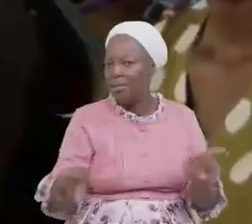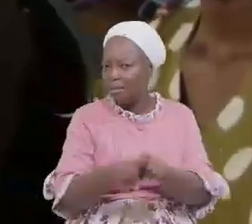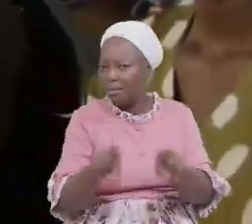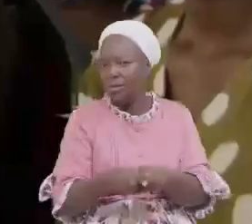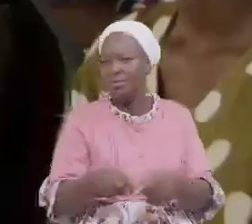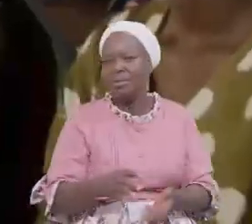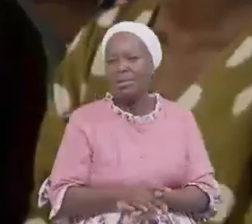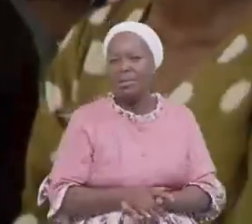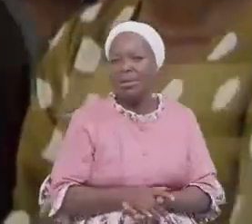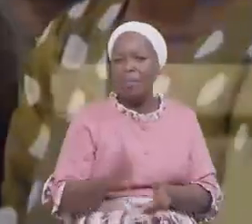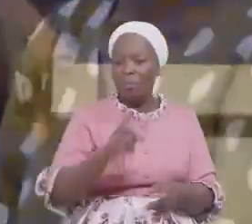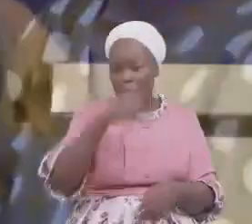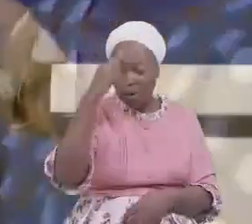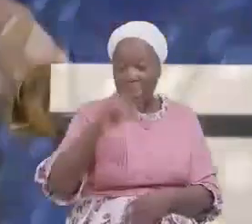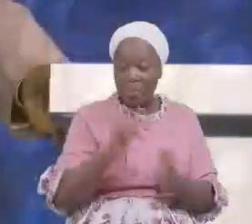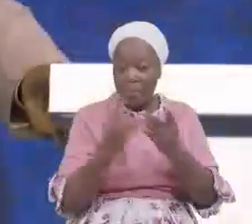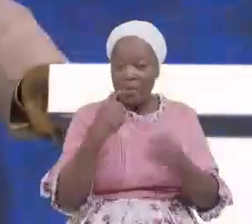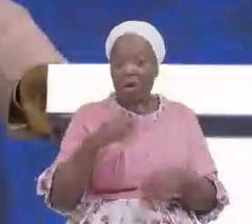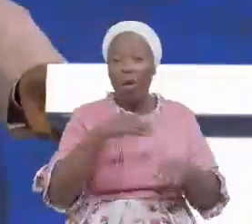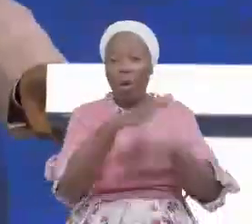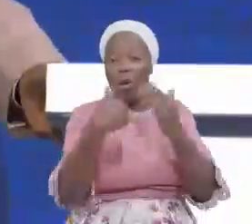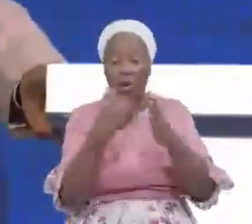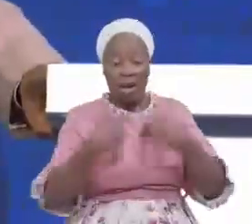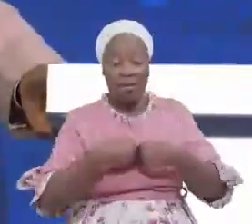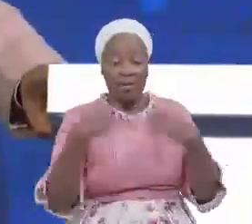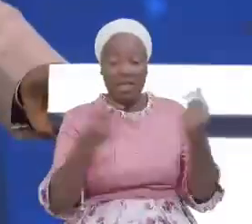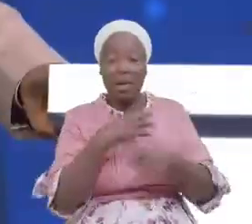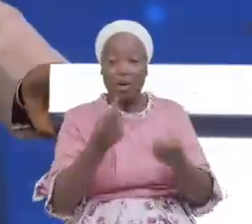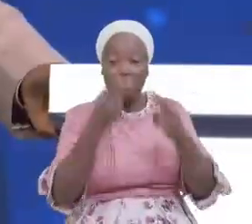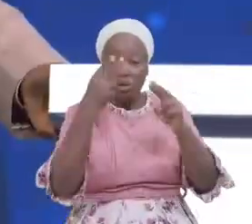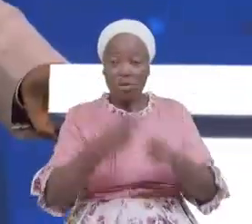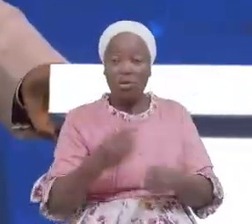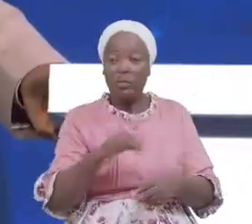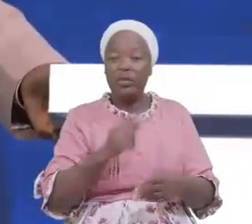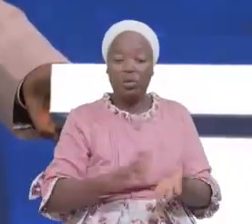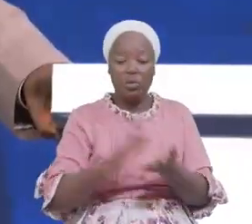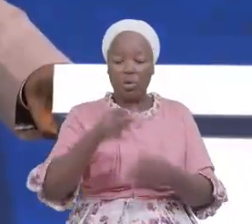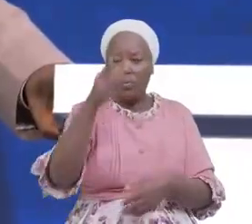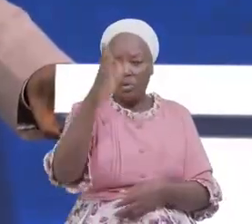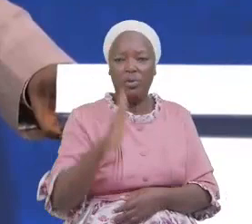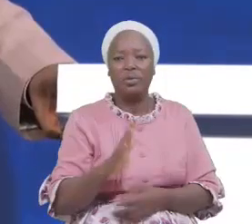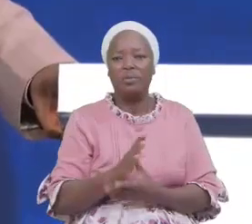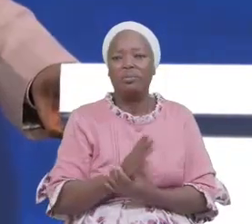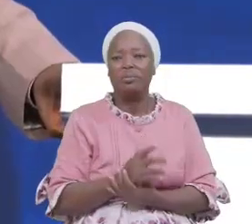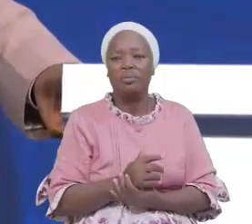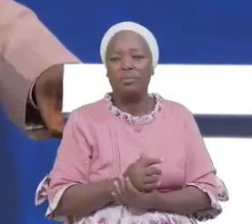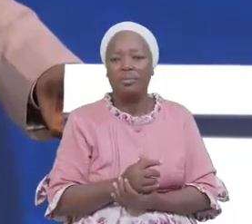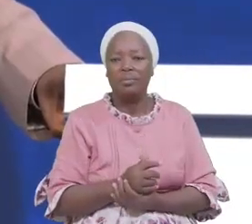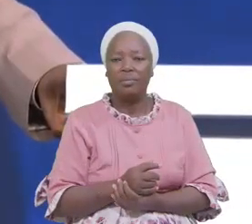Bible says all have sinned and come short of the glory of God.